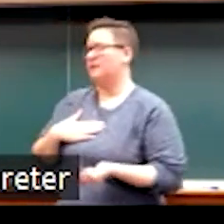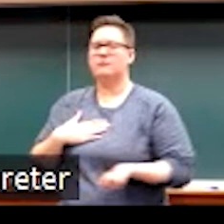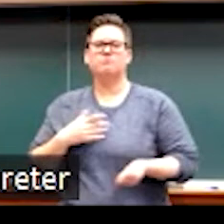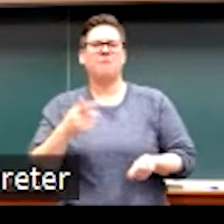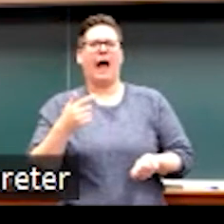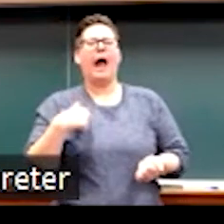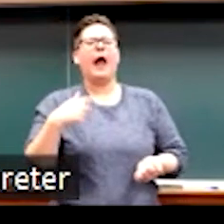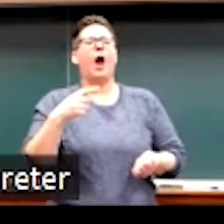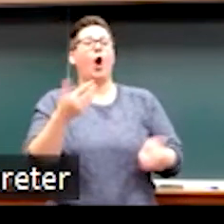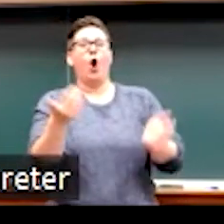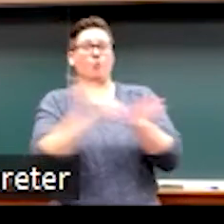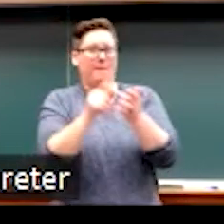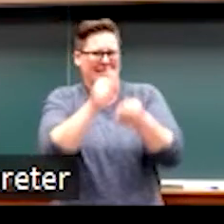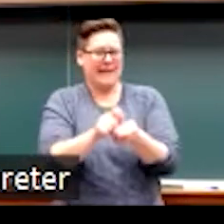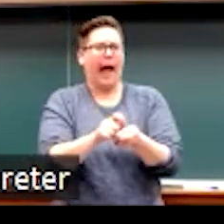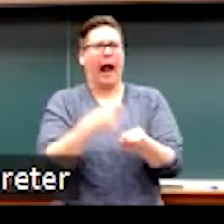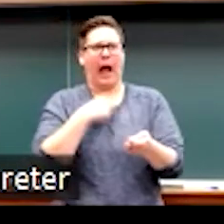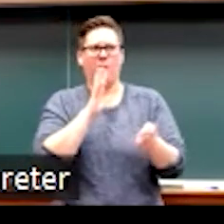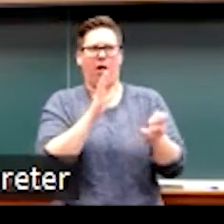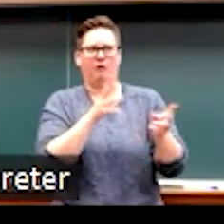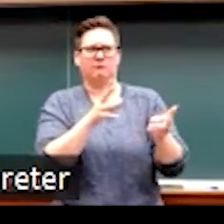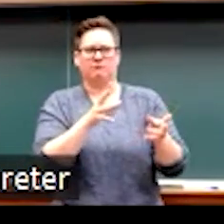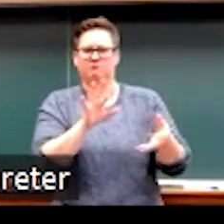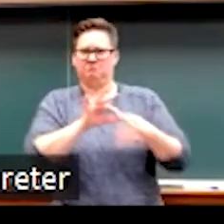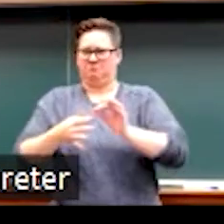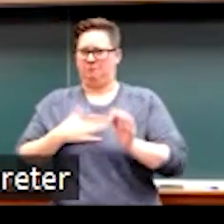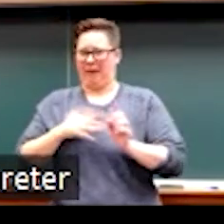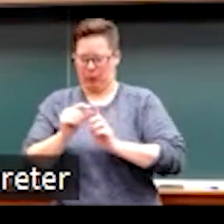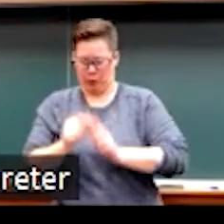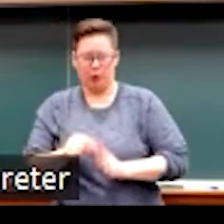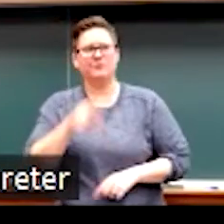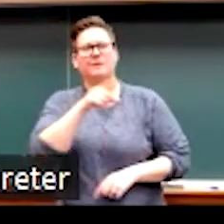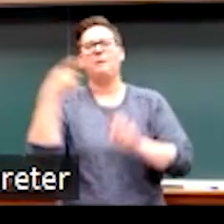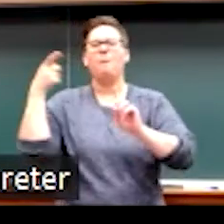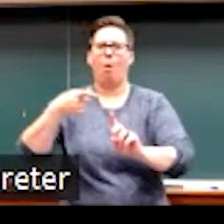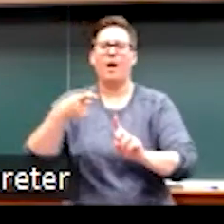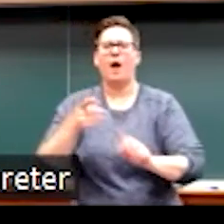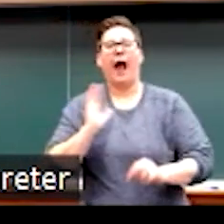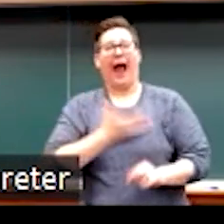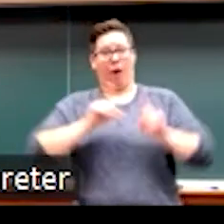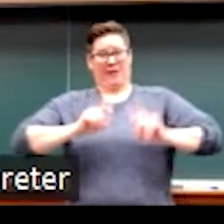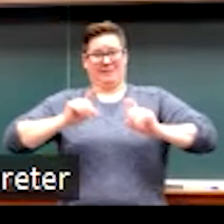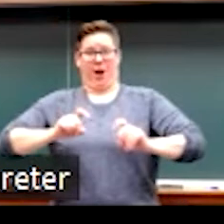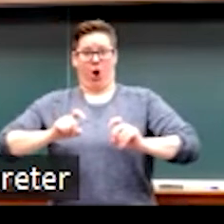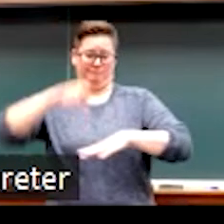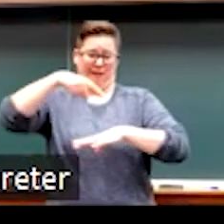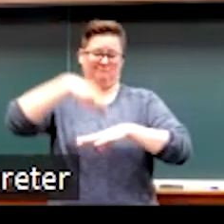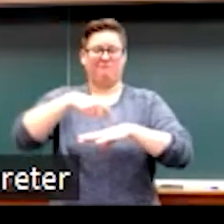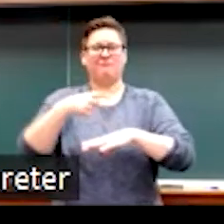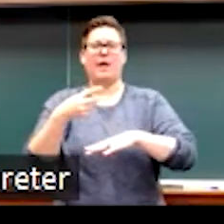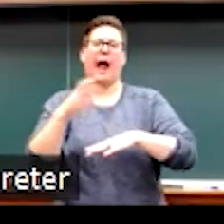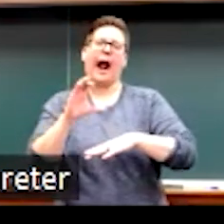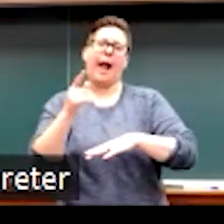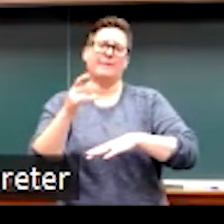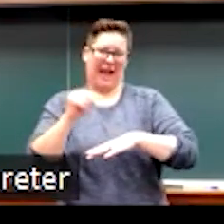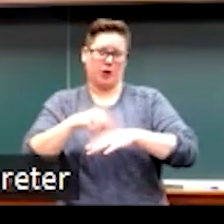me paraphrase. Okay, that's great. Thank you. So it has something to do with the idea that these experimental procedures that one uses